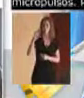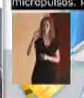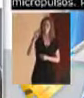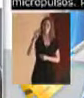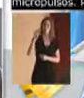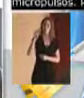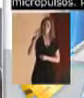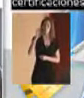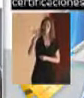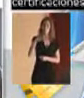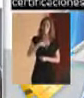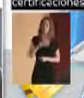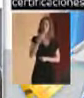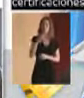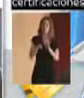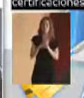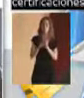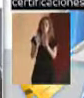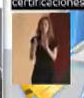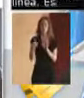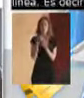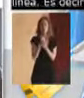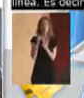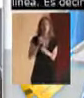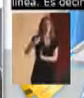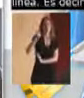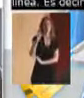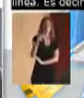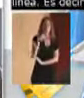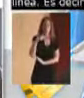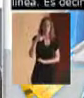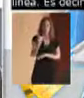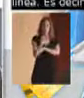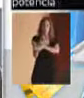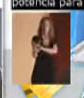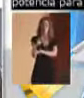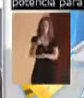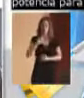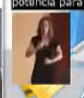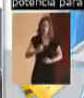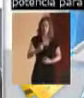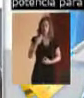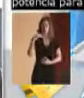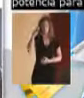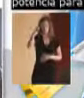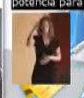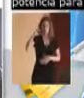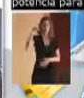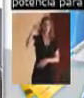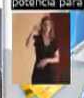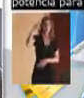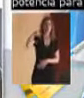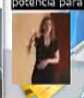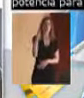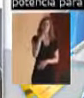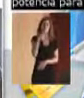high-powered and micro pulsations. A laser with this much power in this